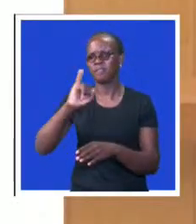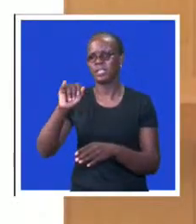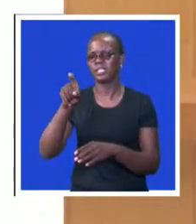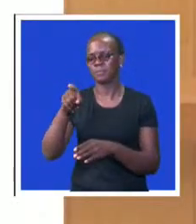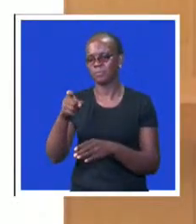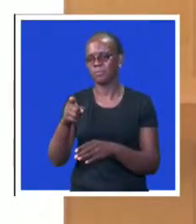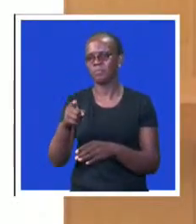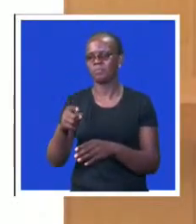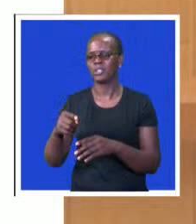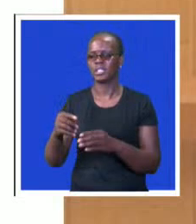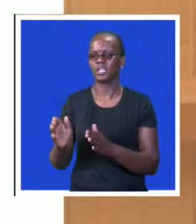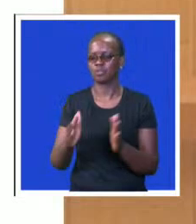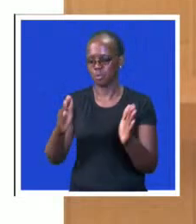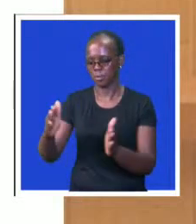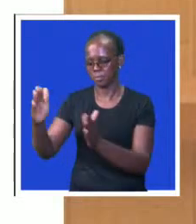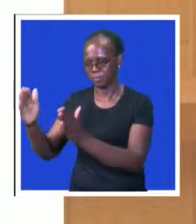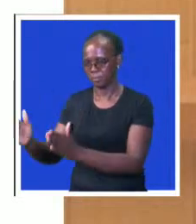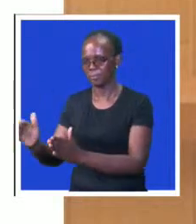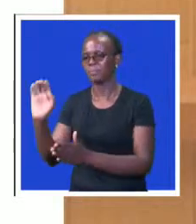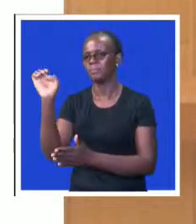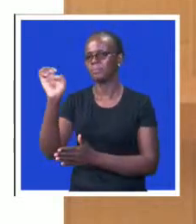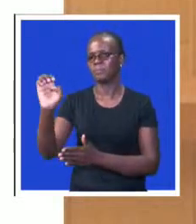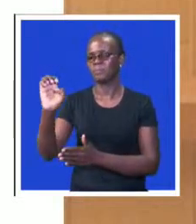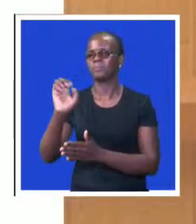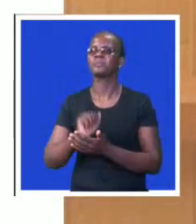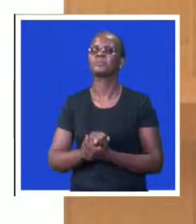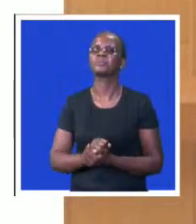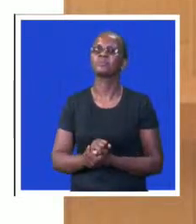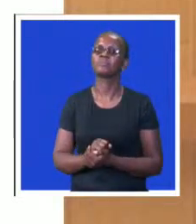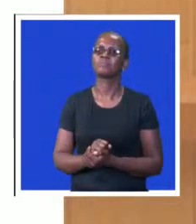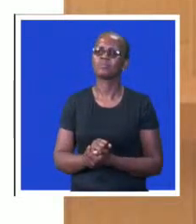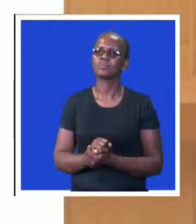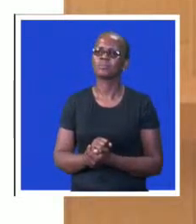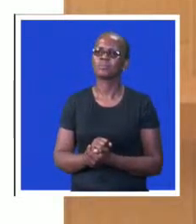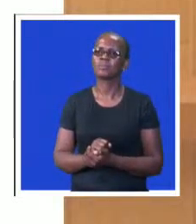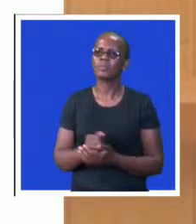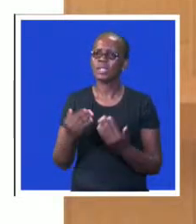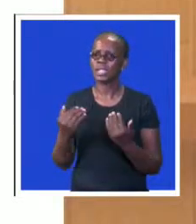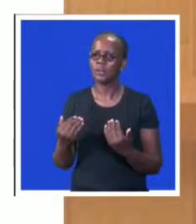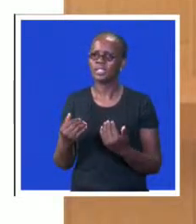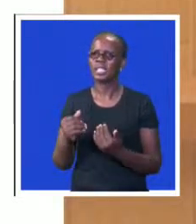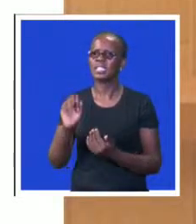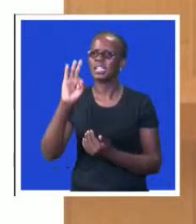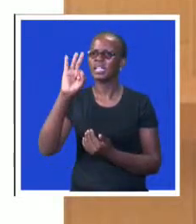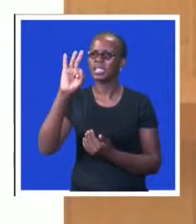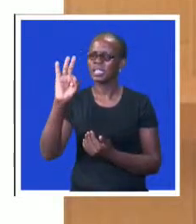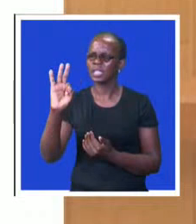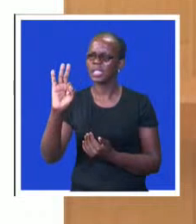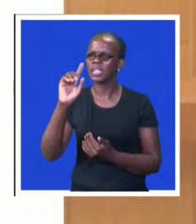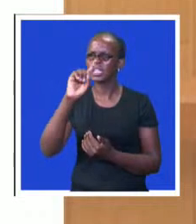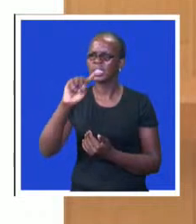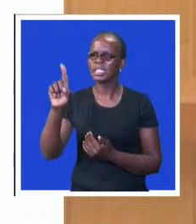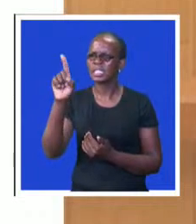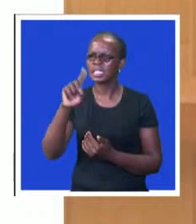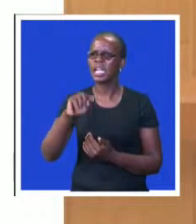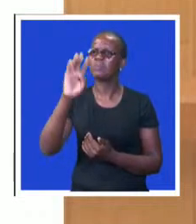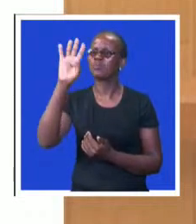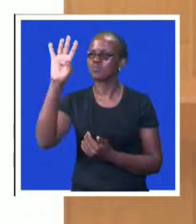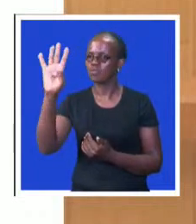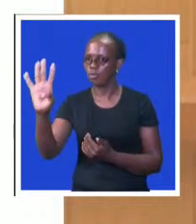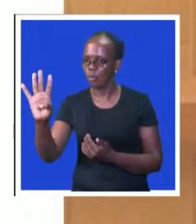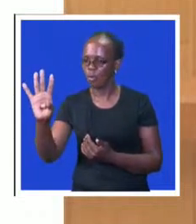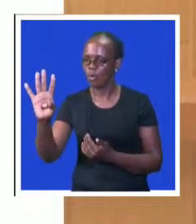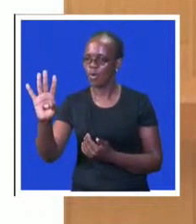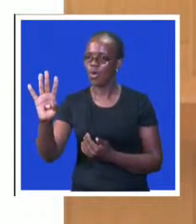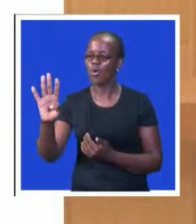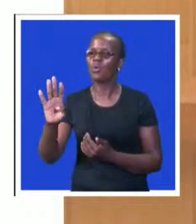us move to the emalangeni. 3 times 4. 3 times 4 is 24. Remember,